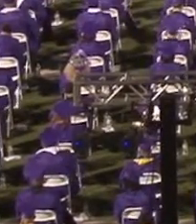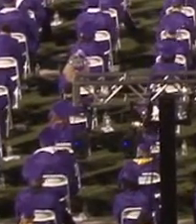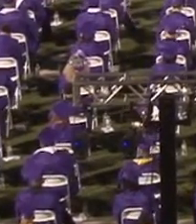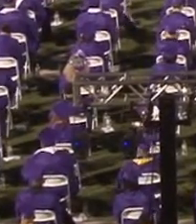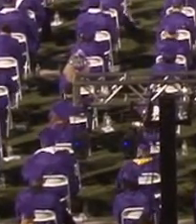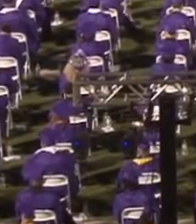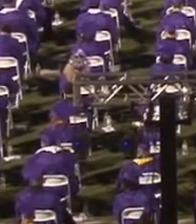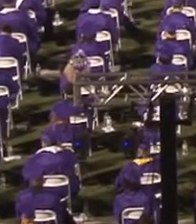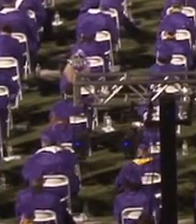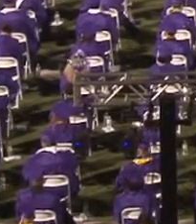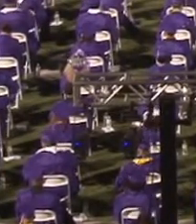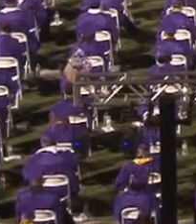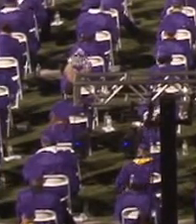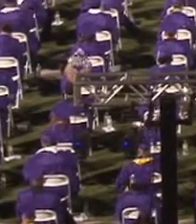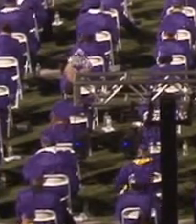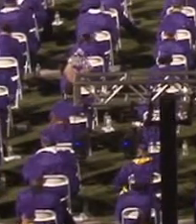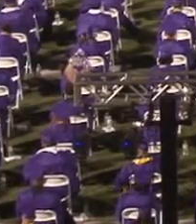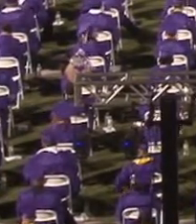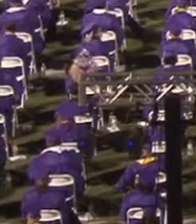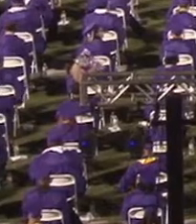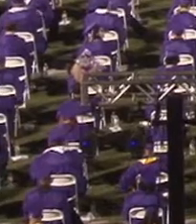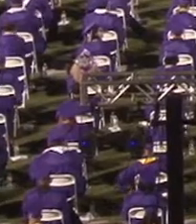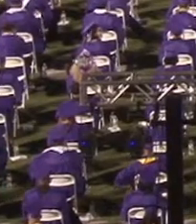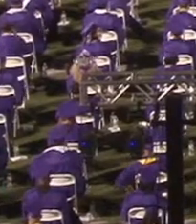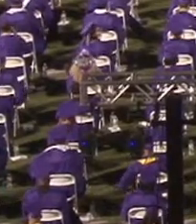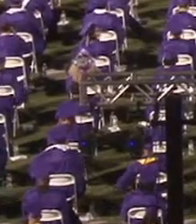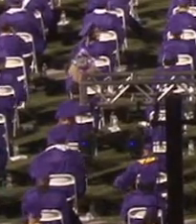Thank you to the both of you.